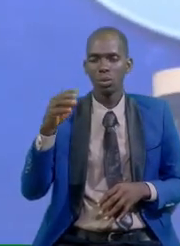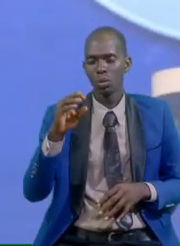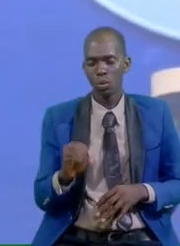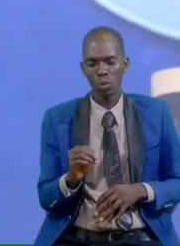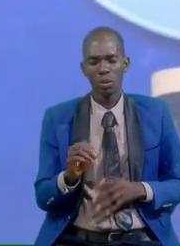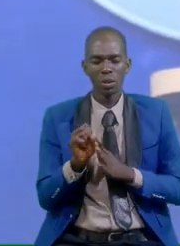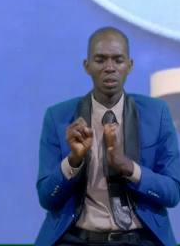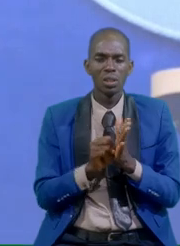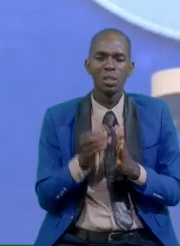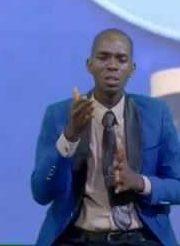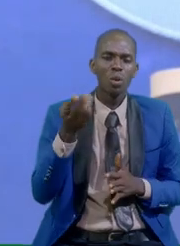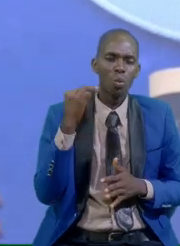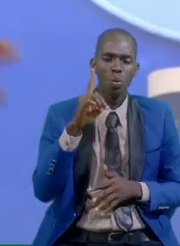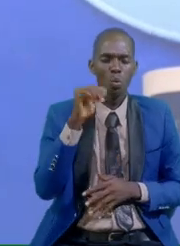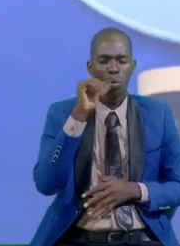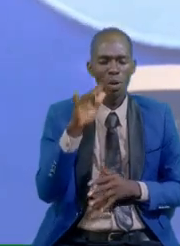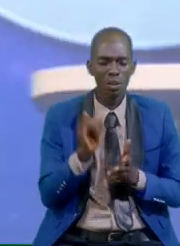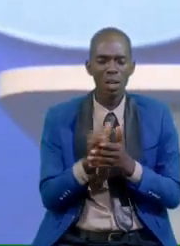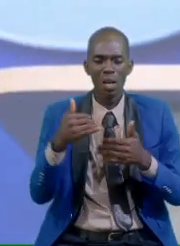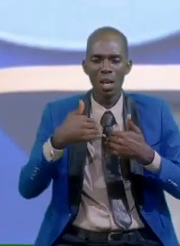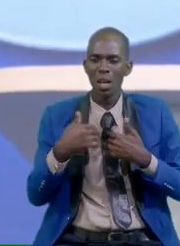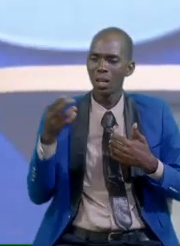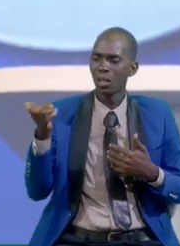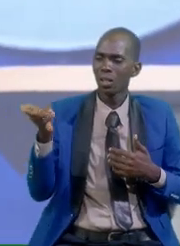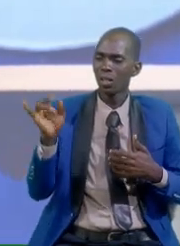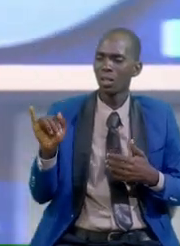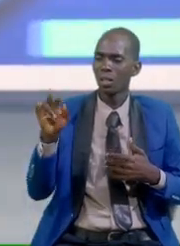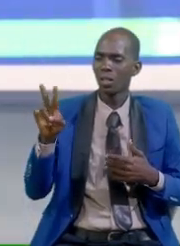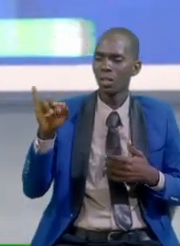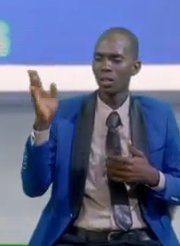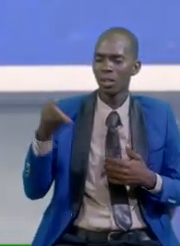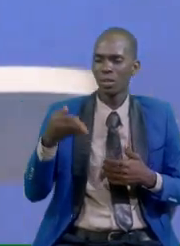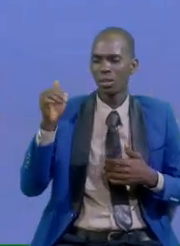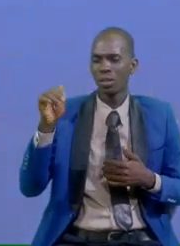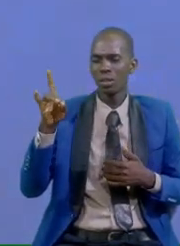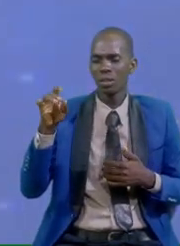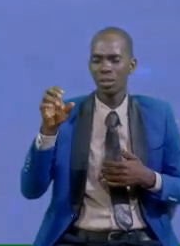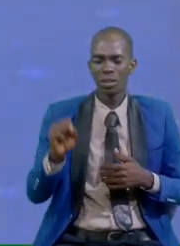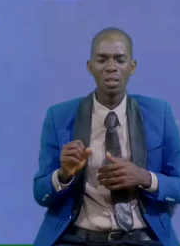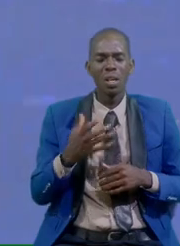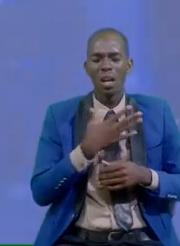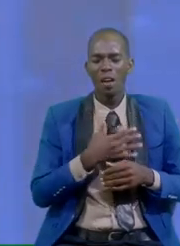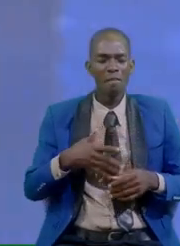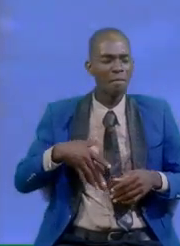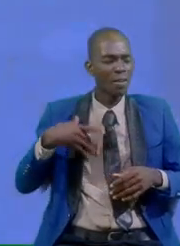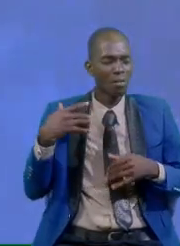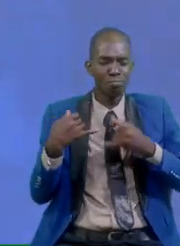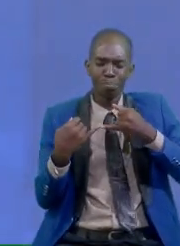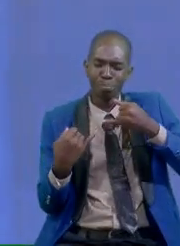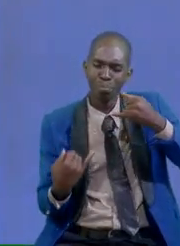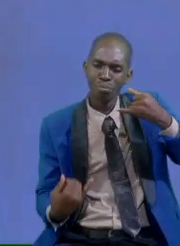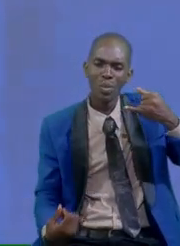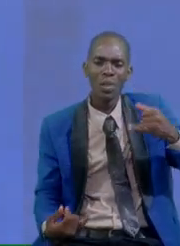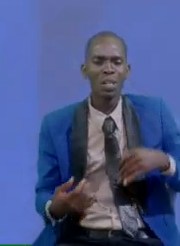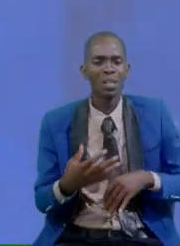She was like skeleton, and she was there, and we prayed. After the prayer, everybody